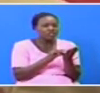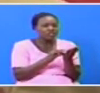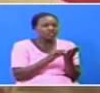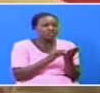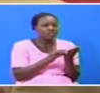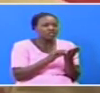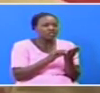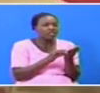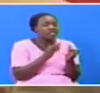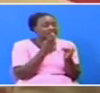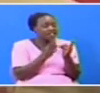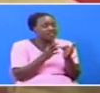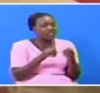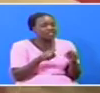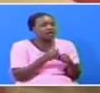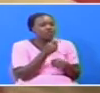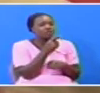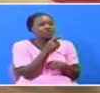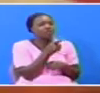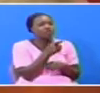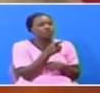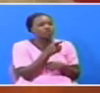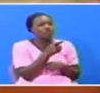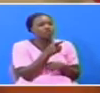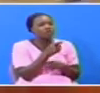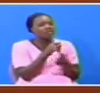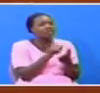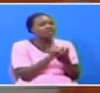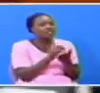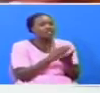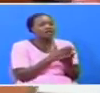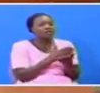if it occurs to you that there is some